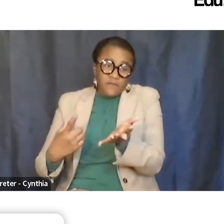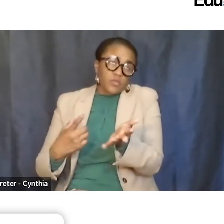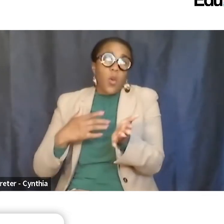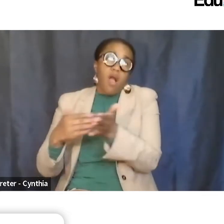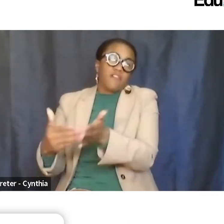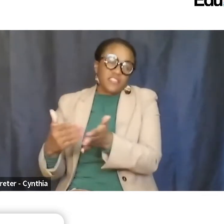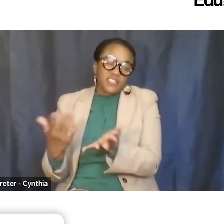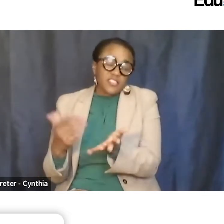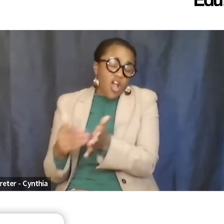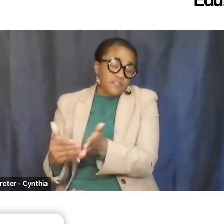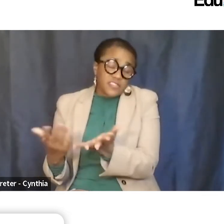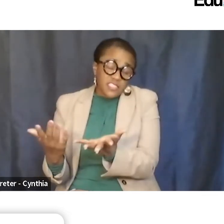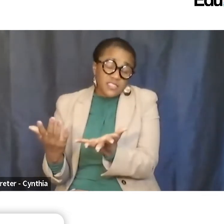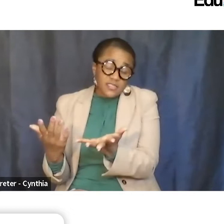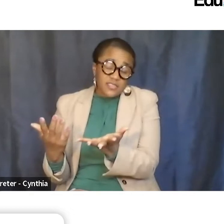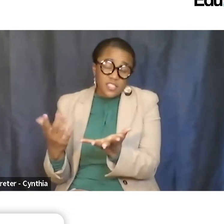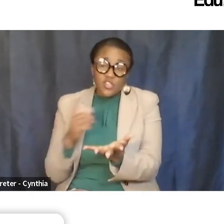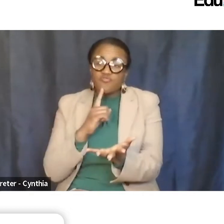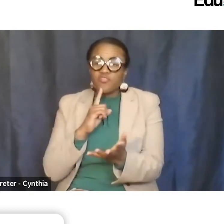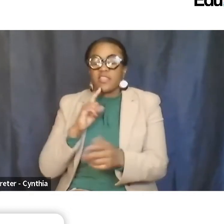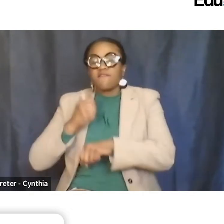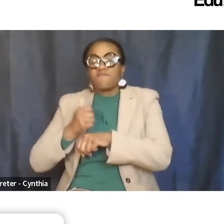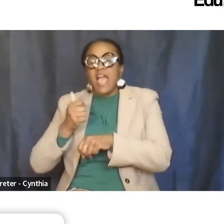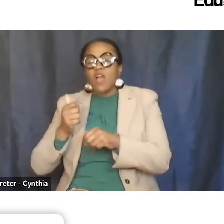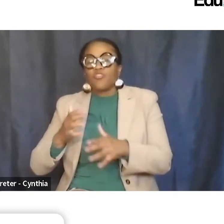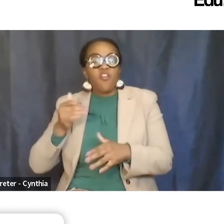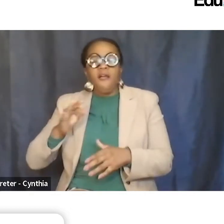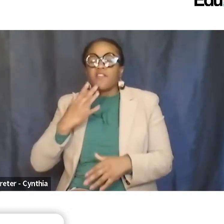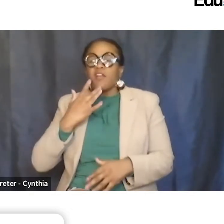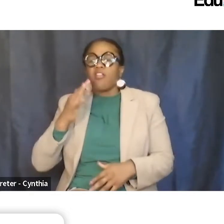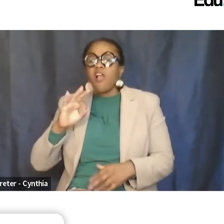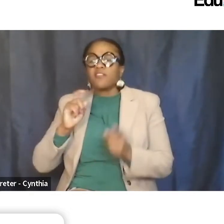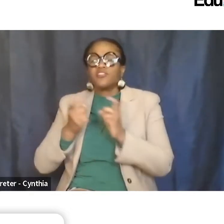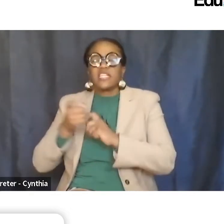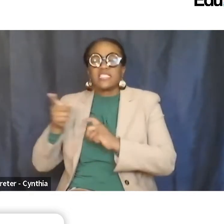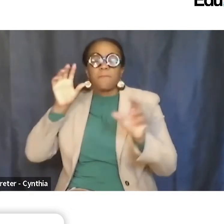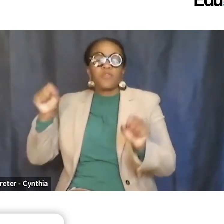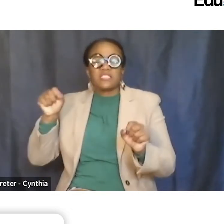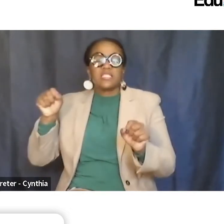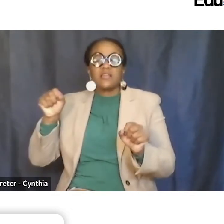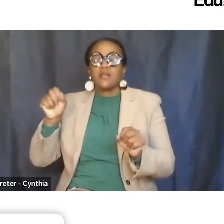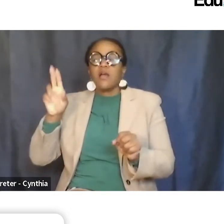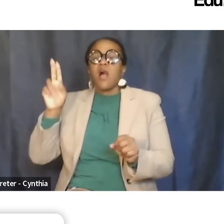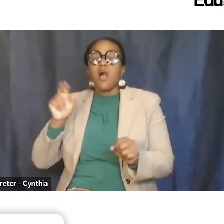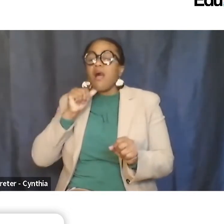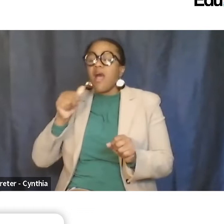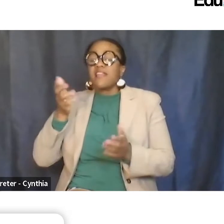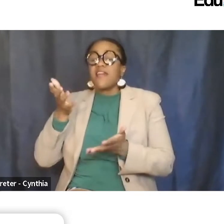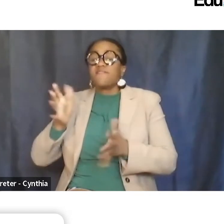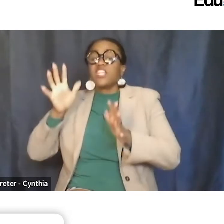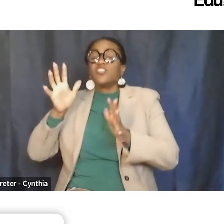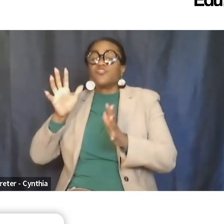often, and the founder of Color of Change, or I think he's the president, Rashid, at the Unfinished